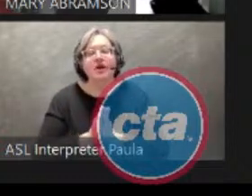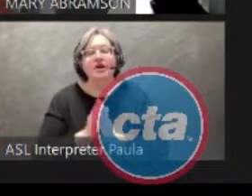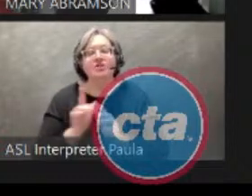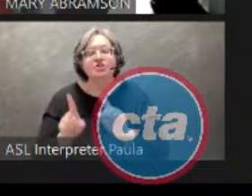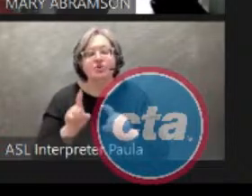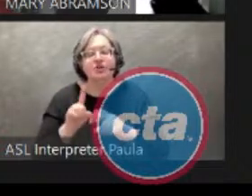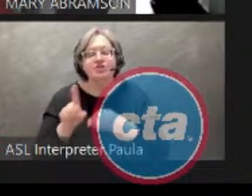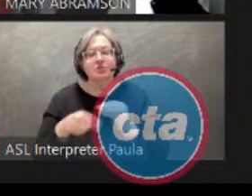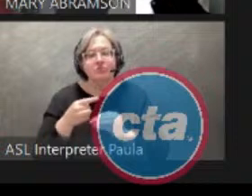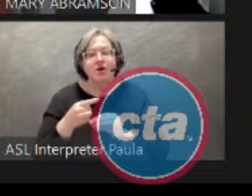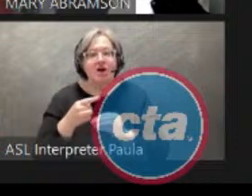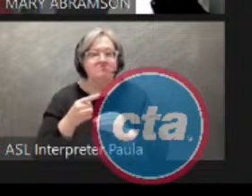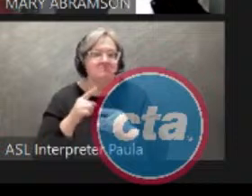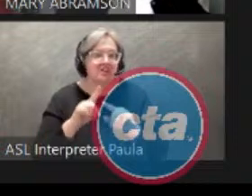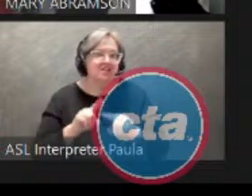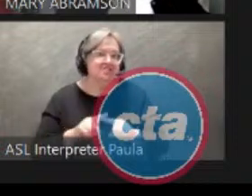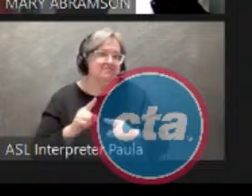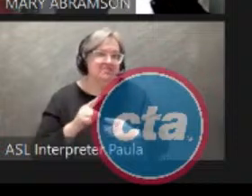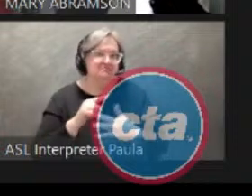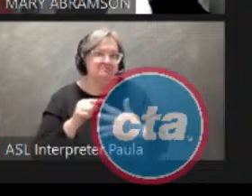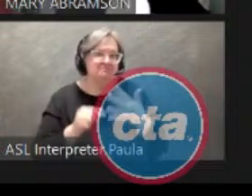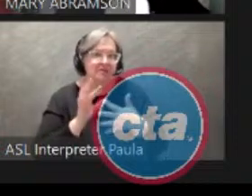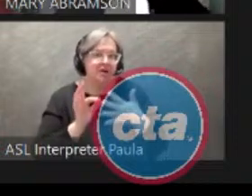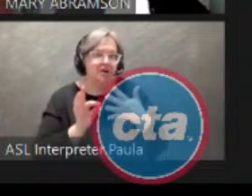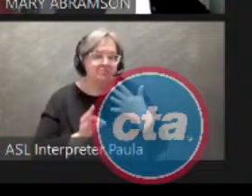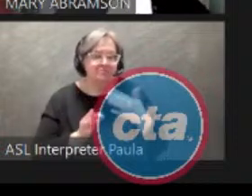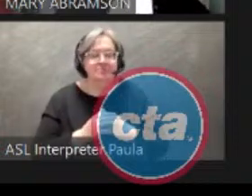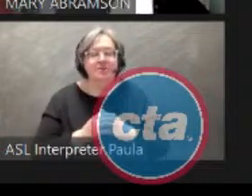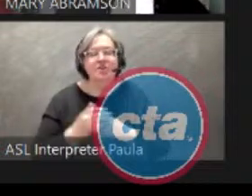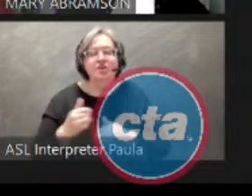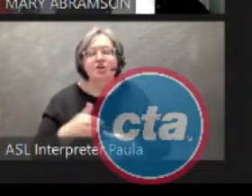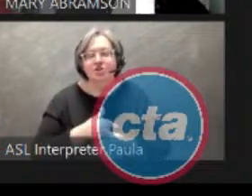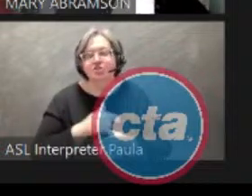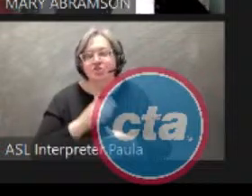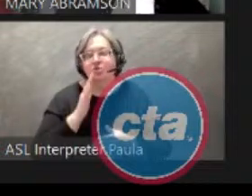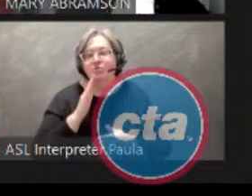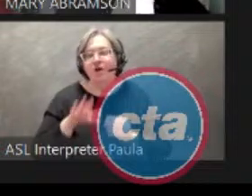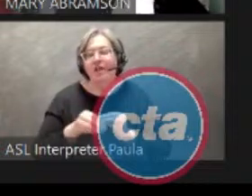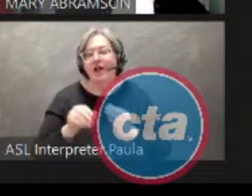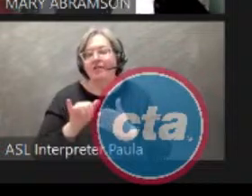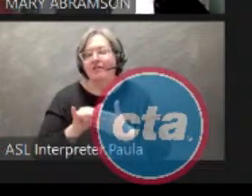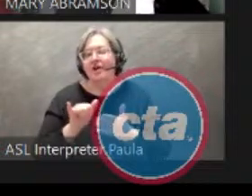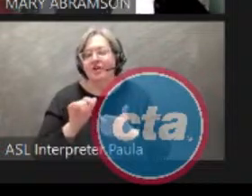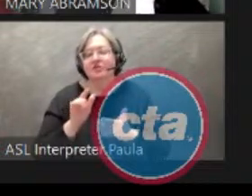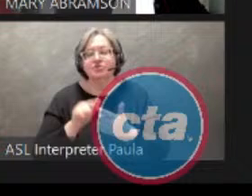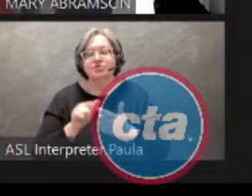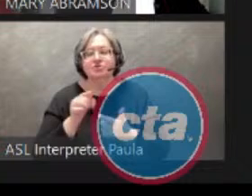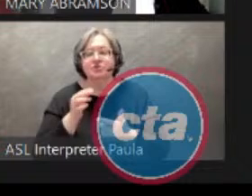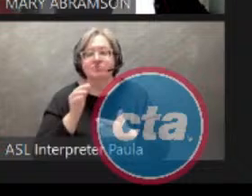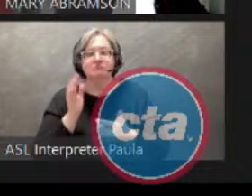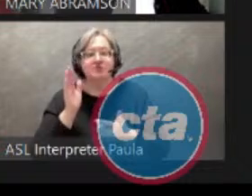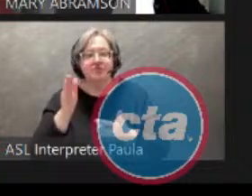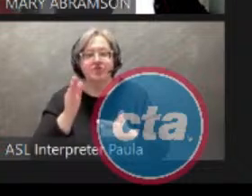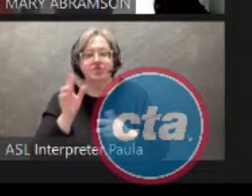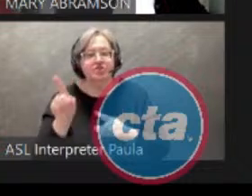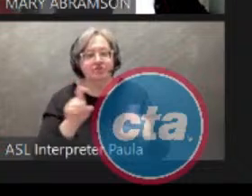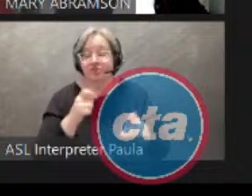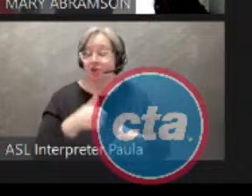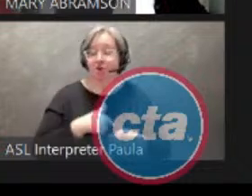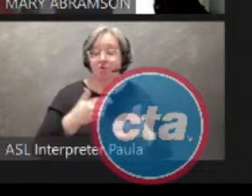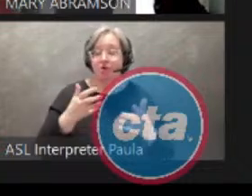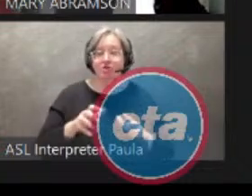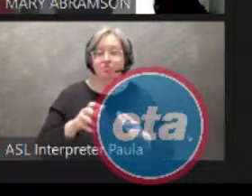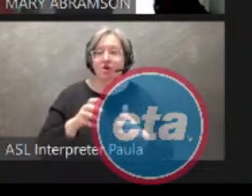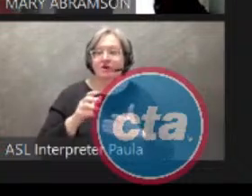about their amenities. We'll look to add that as part of some upcoming surveys that we have. Right, because we definitely do not want it to